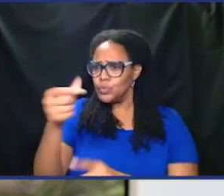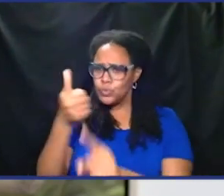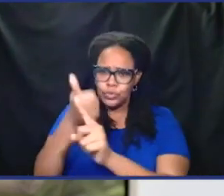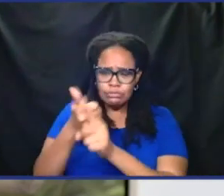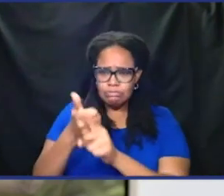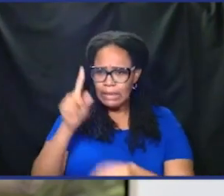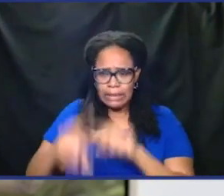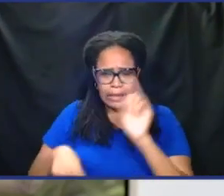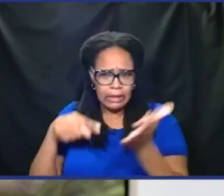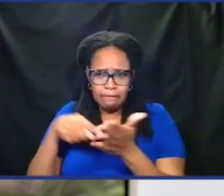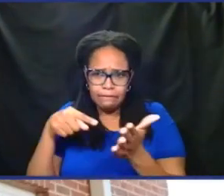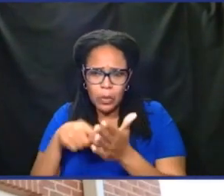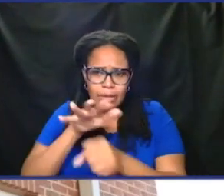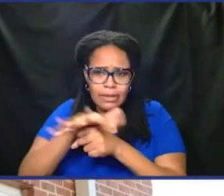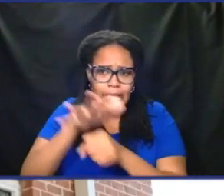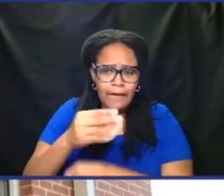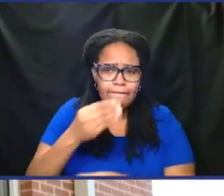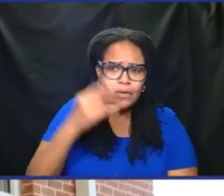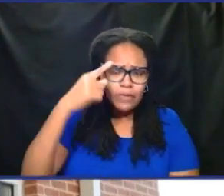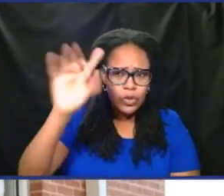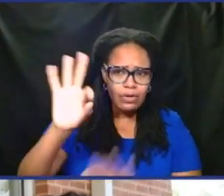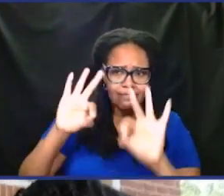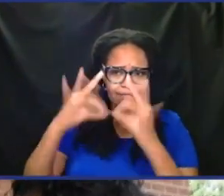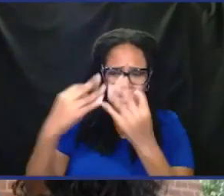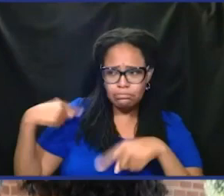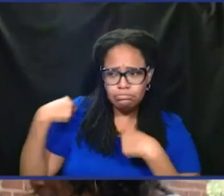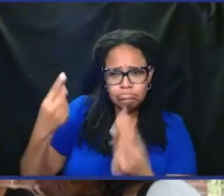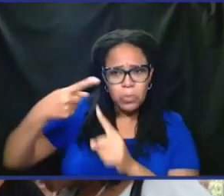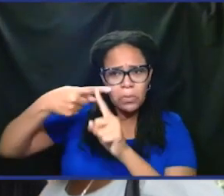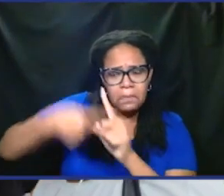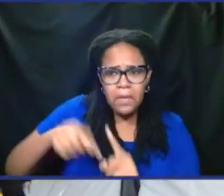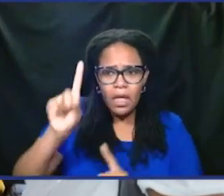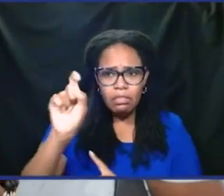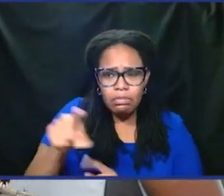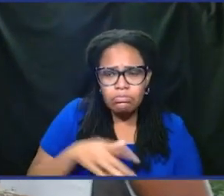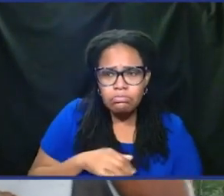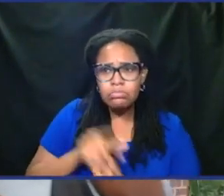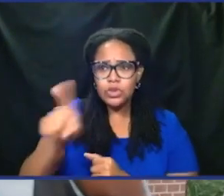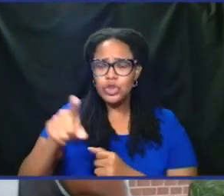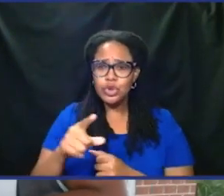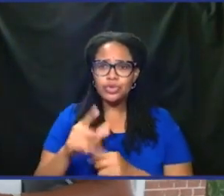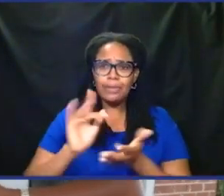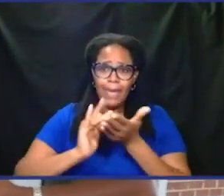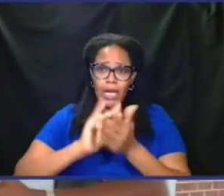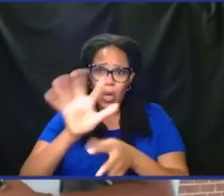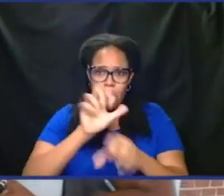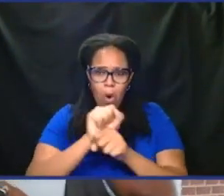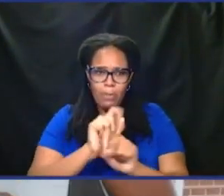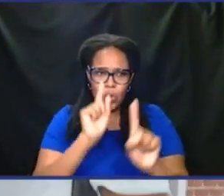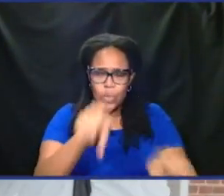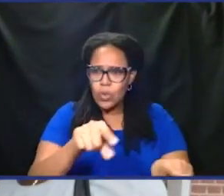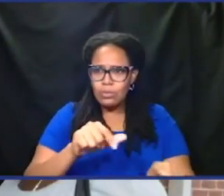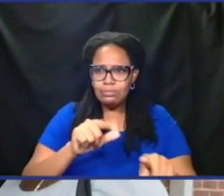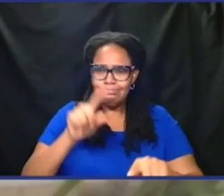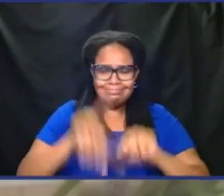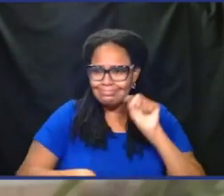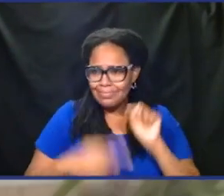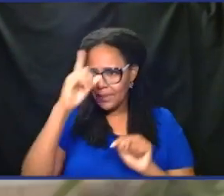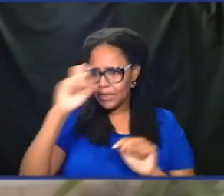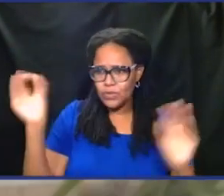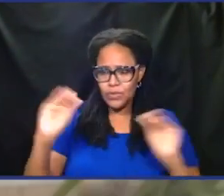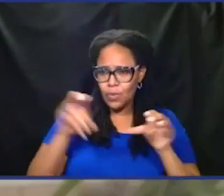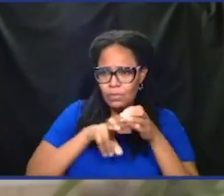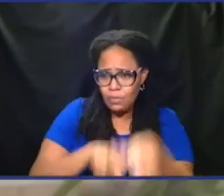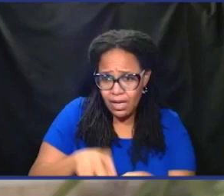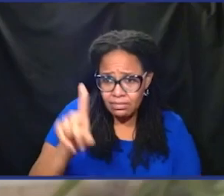been able to afford enough food for your family in the past month? Have you missed medical appointments because you don't have transportation? And I think